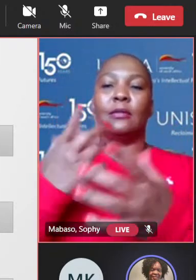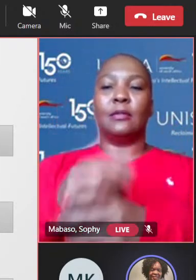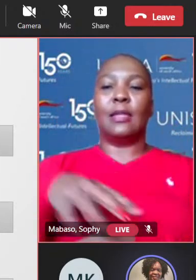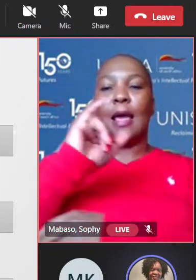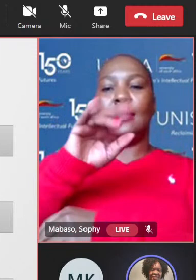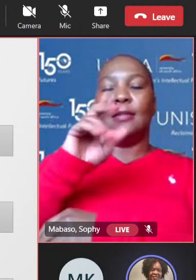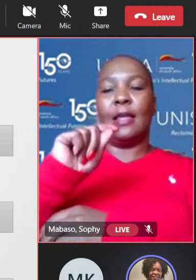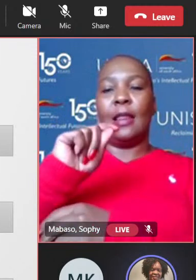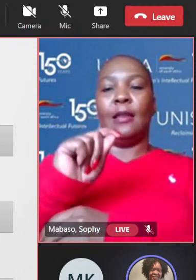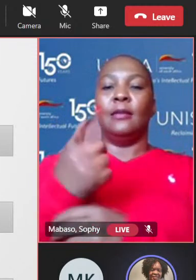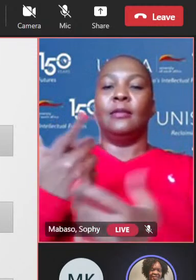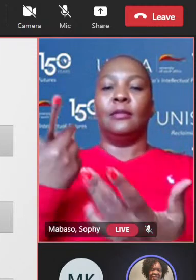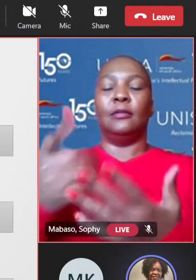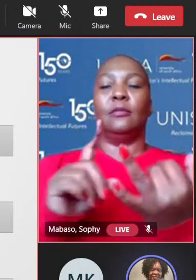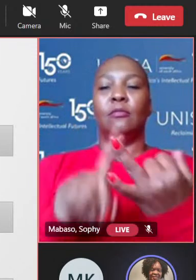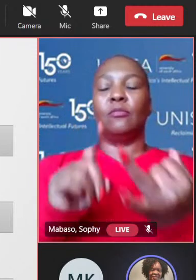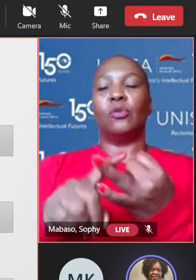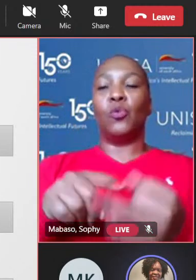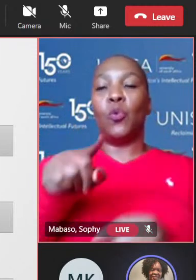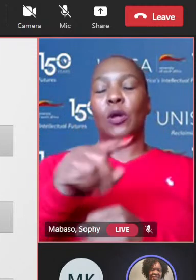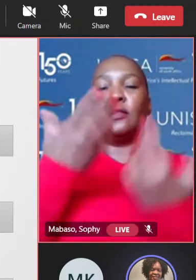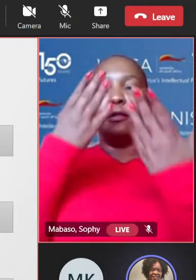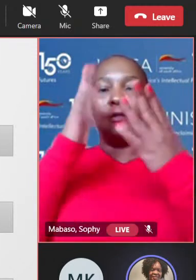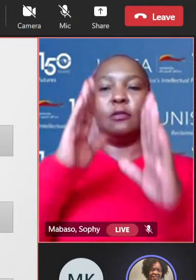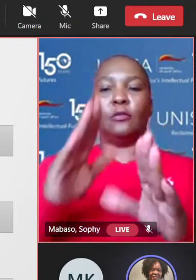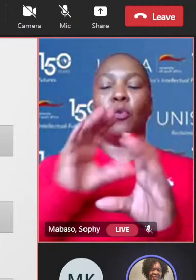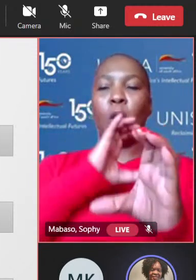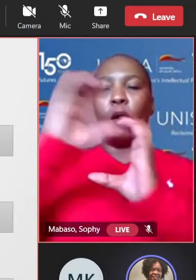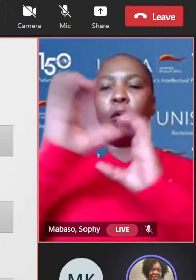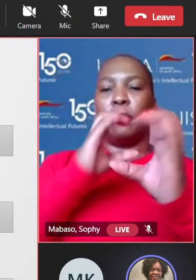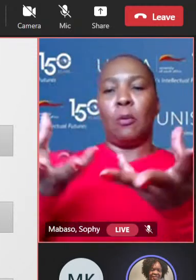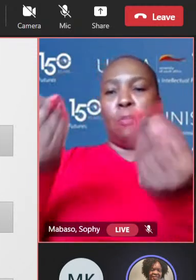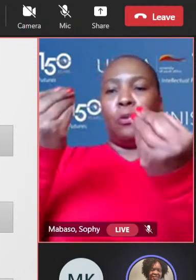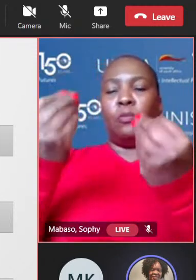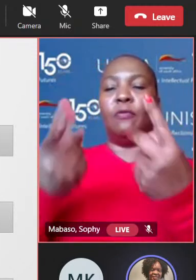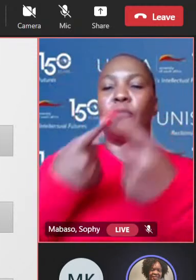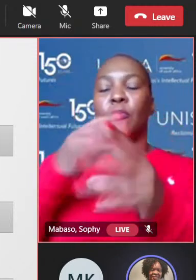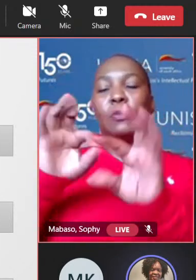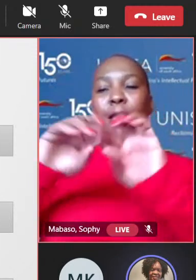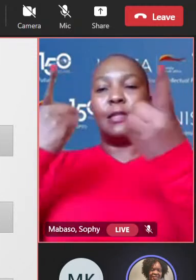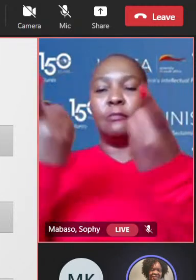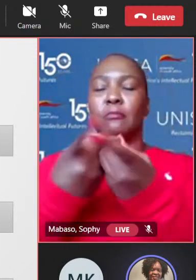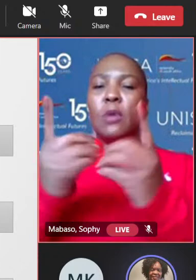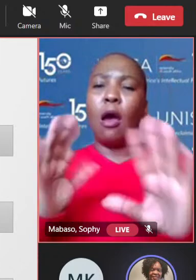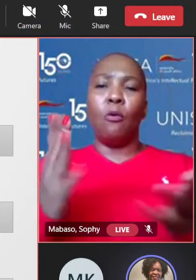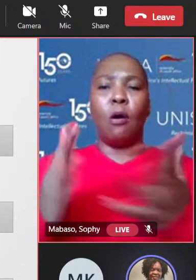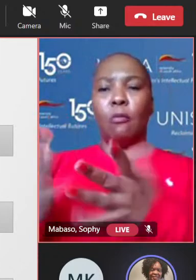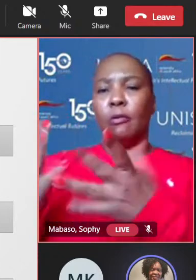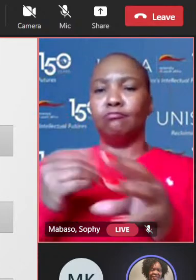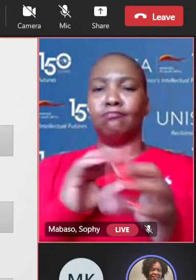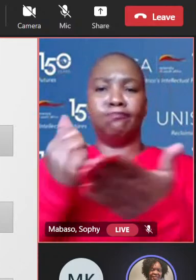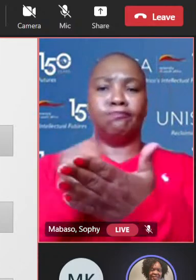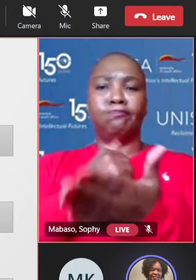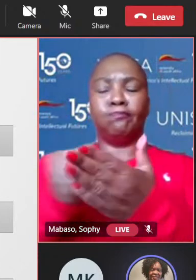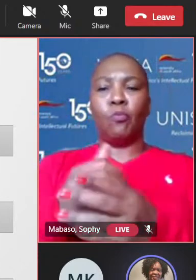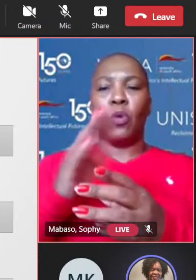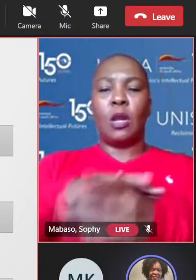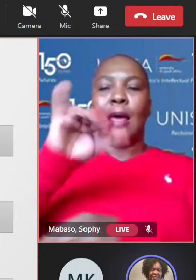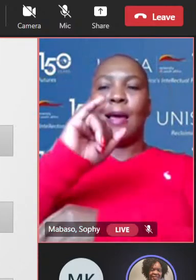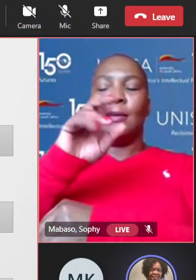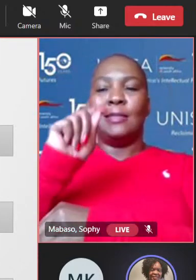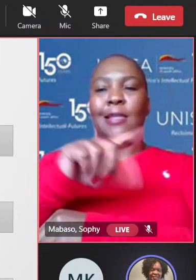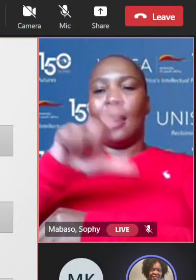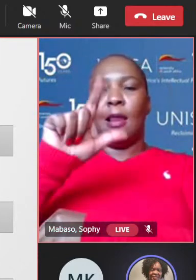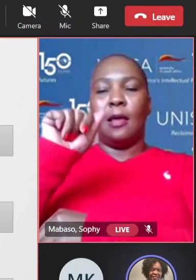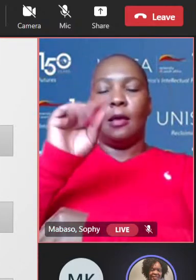as you are registered as a student, you will get communication from your department as to how do they register you onto my IT lab in order